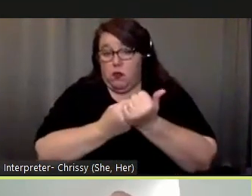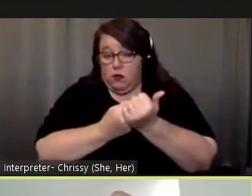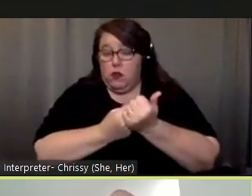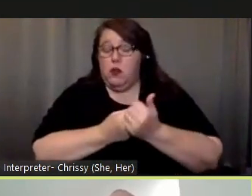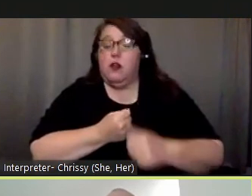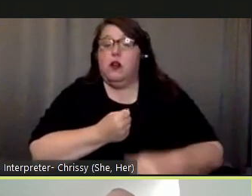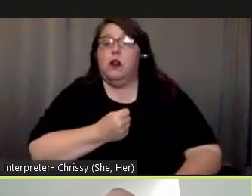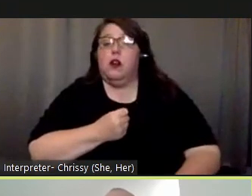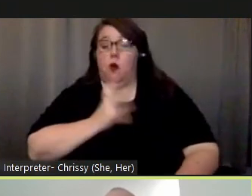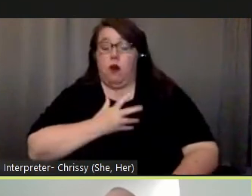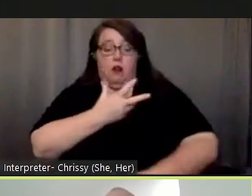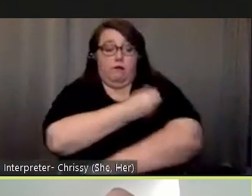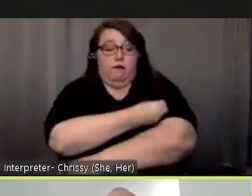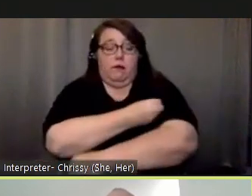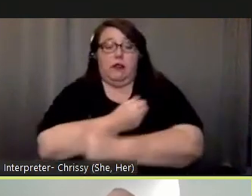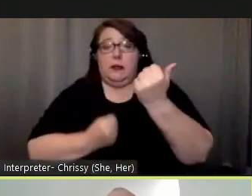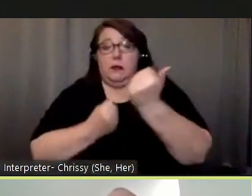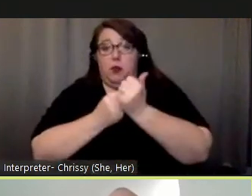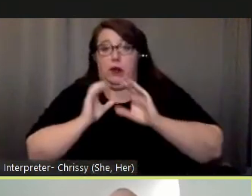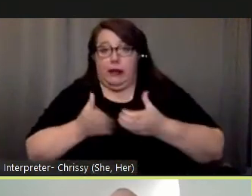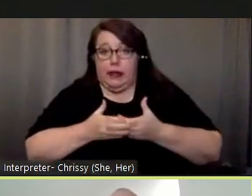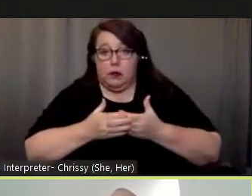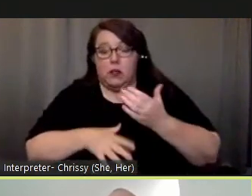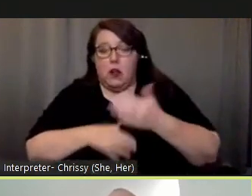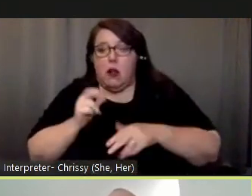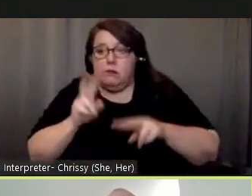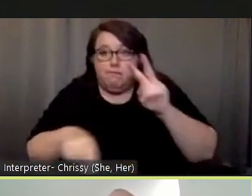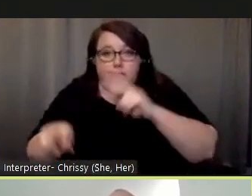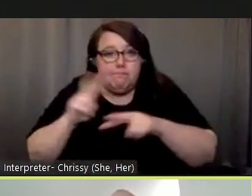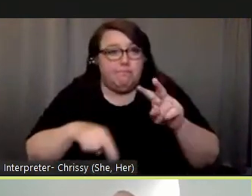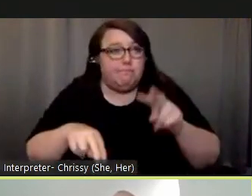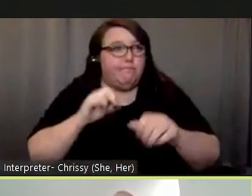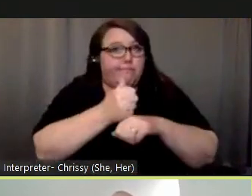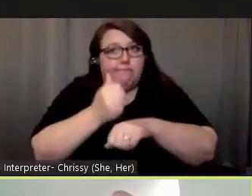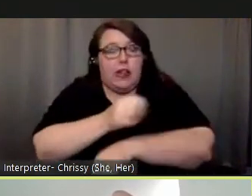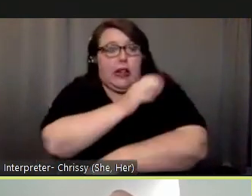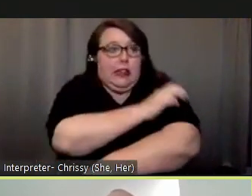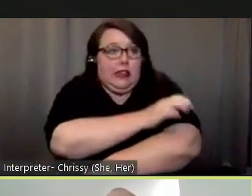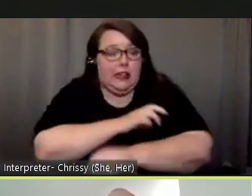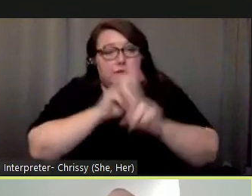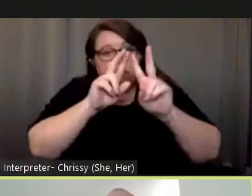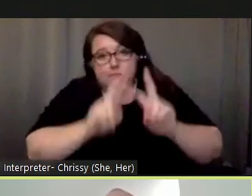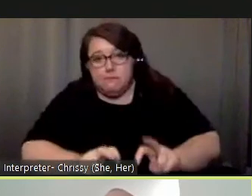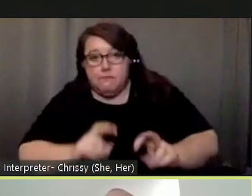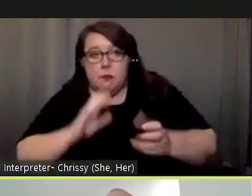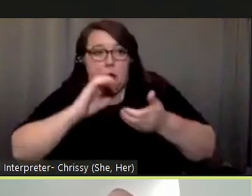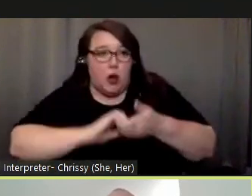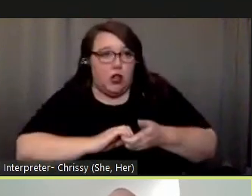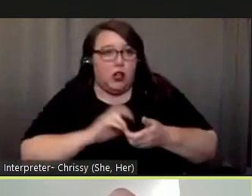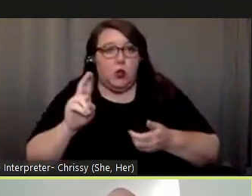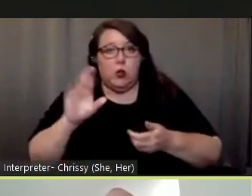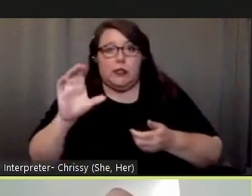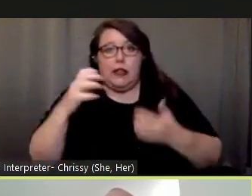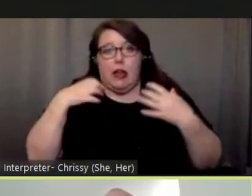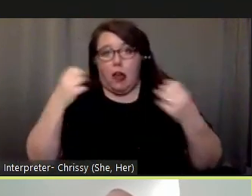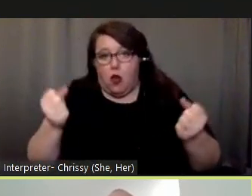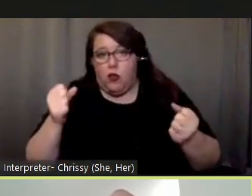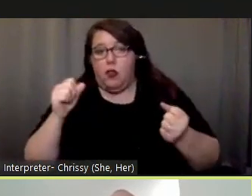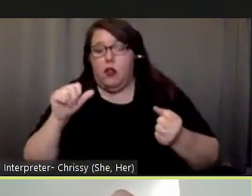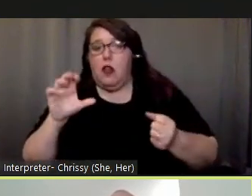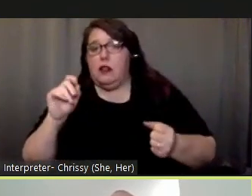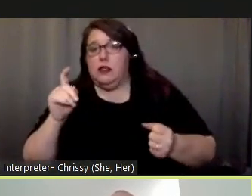vaccine support teams that are going out and doing these clinics across the state, looking at our partners like UC Health and SEL and